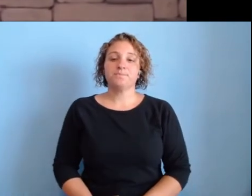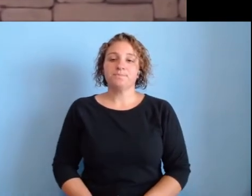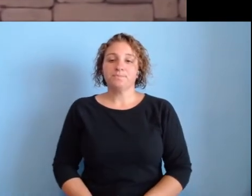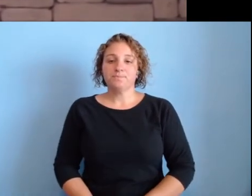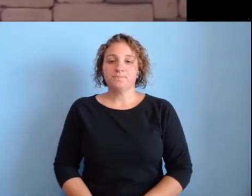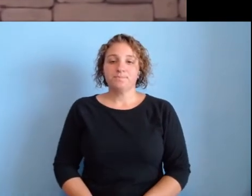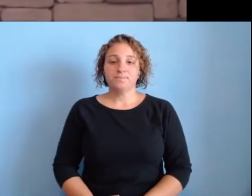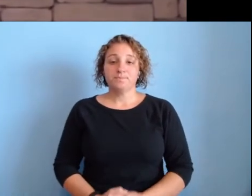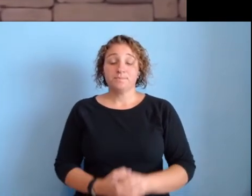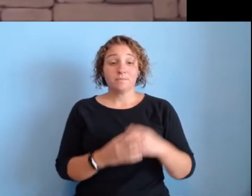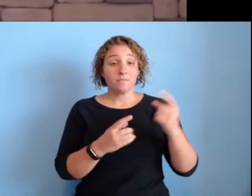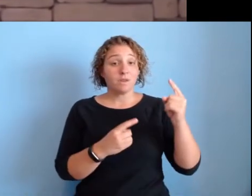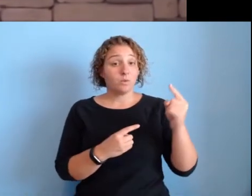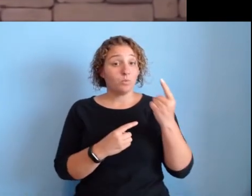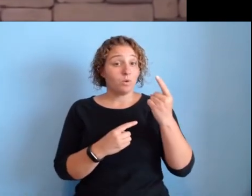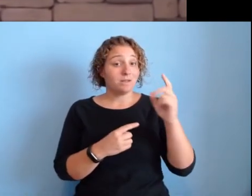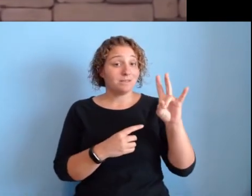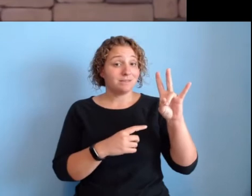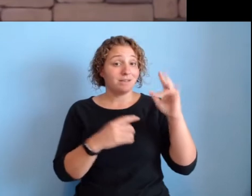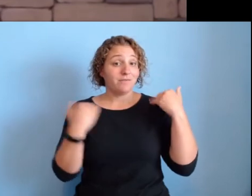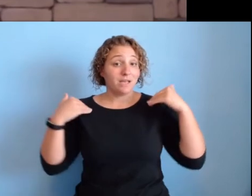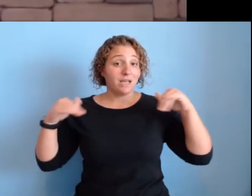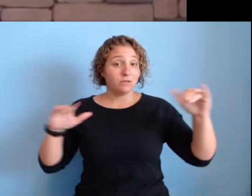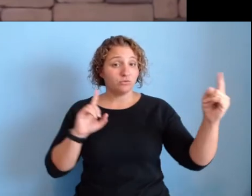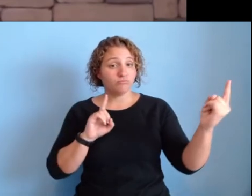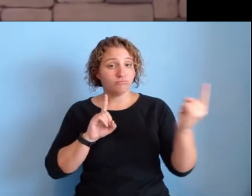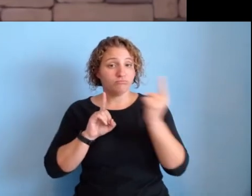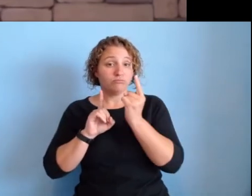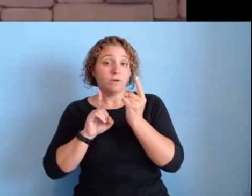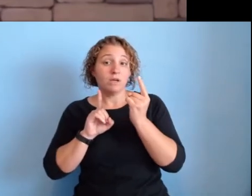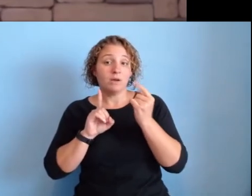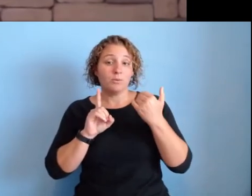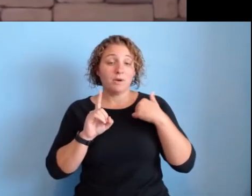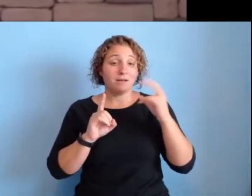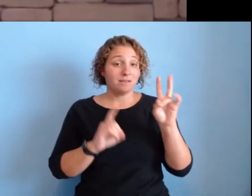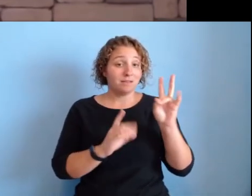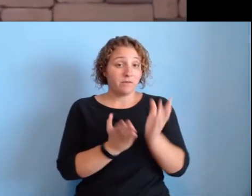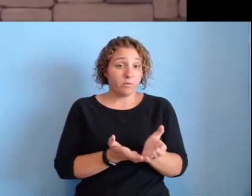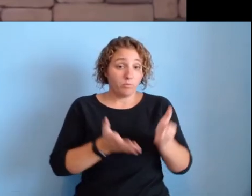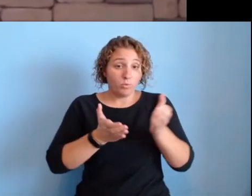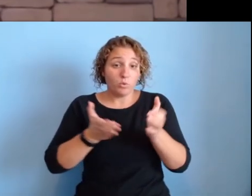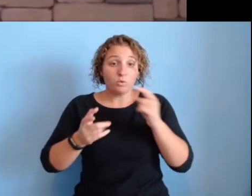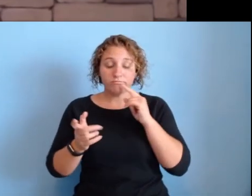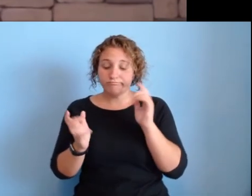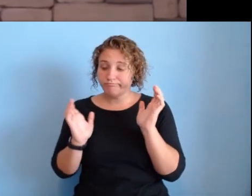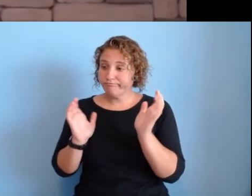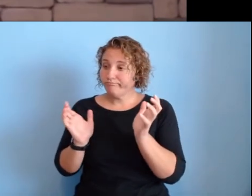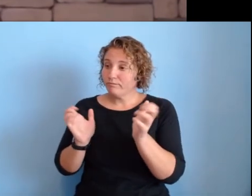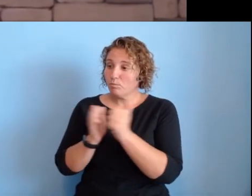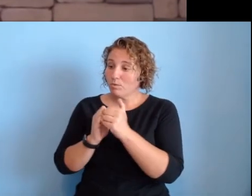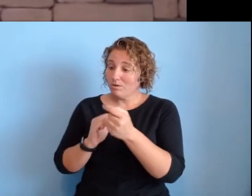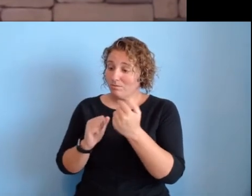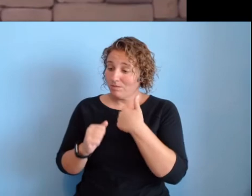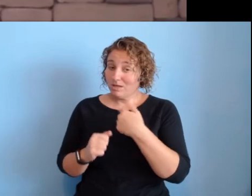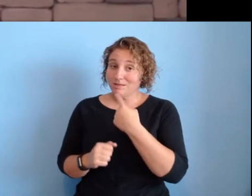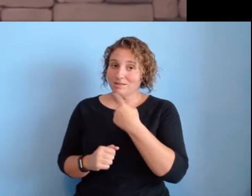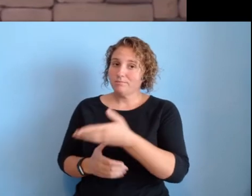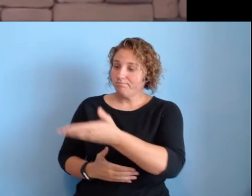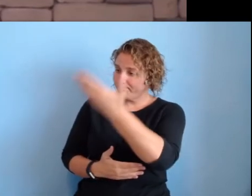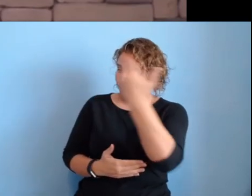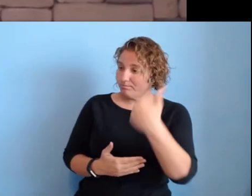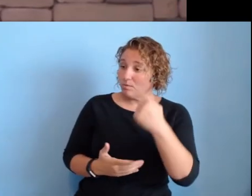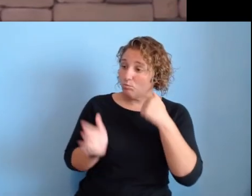And there came one of the seven angels, which had the seven vials and talked with me, saying, unto me, come hither, and I will show